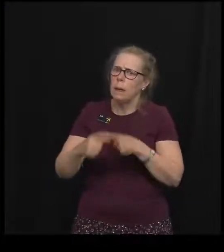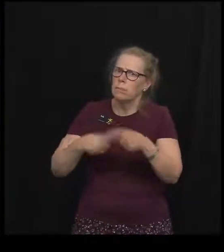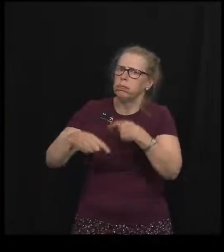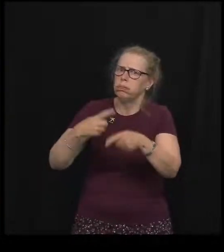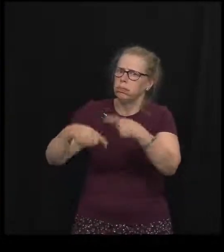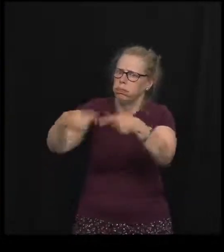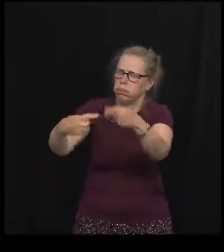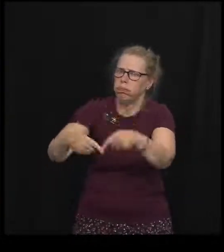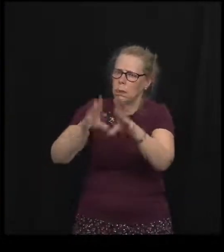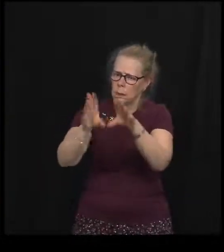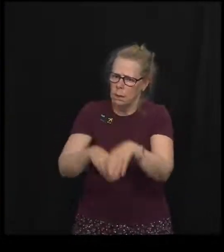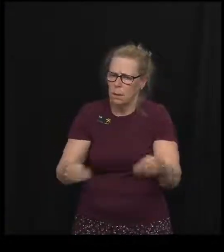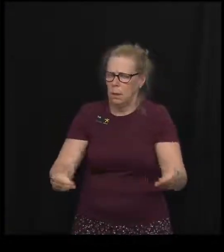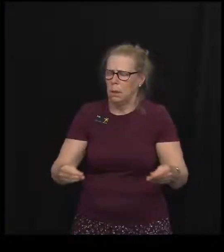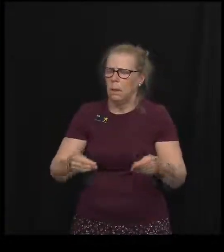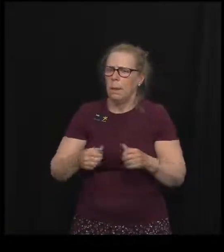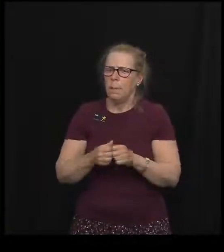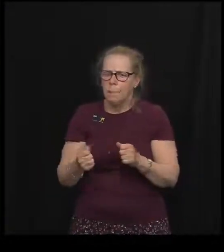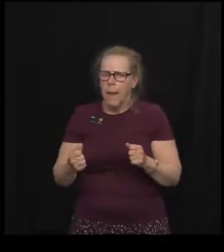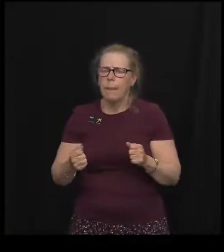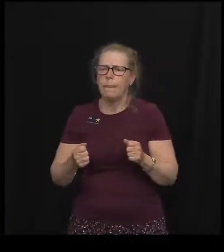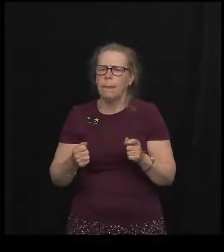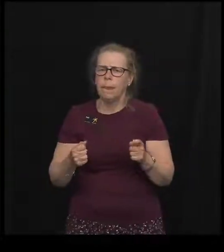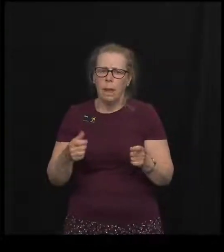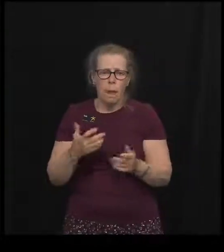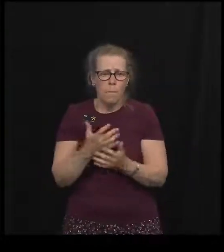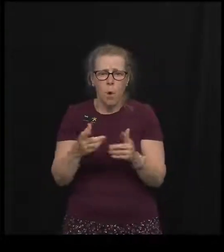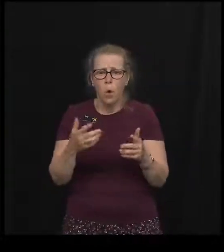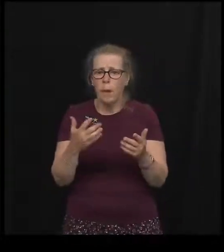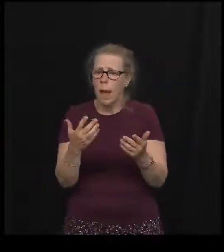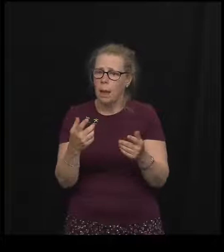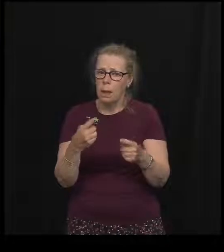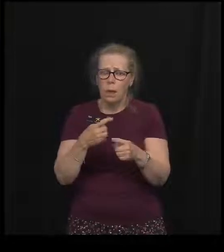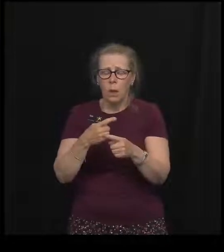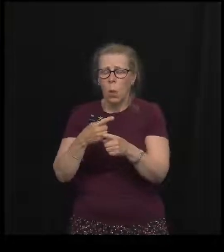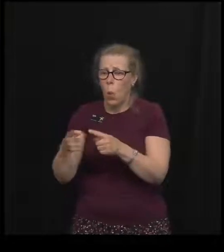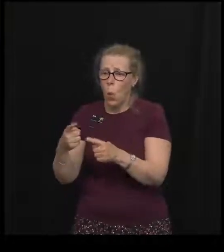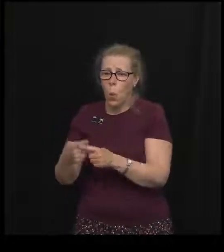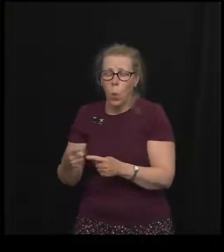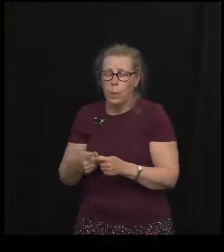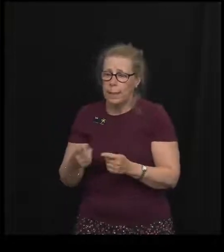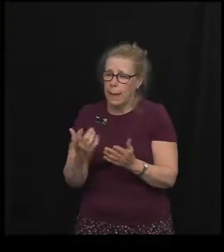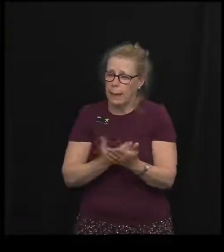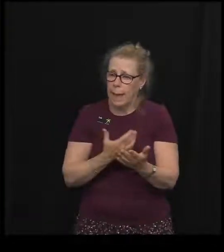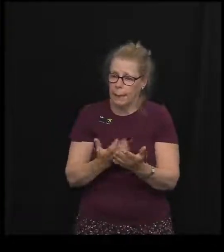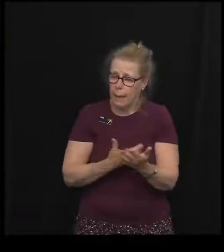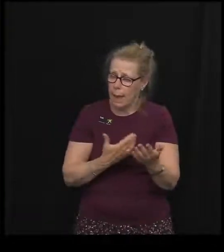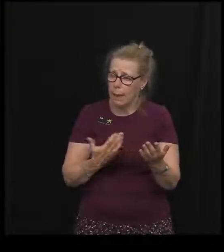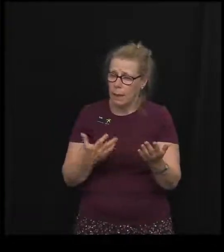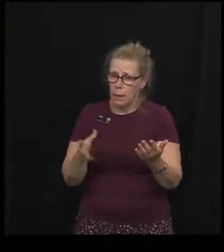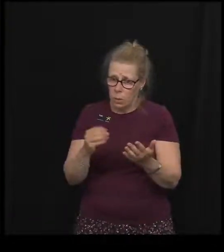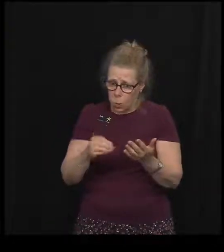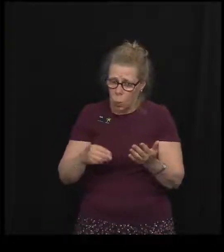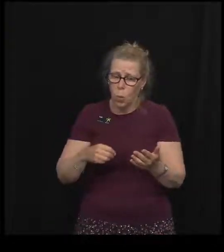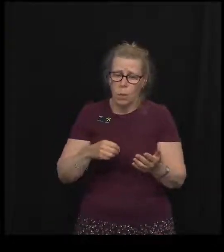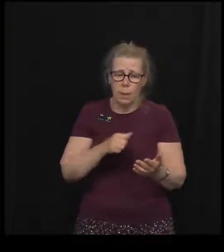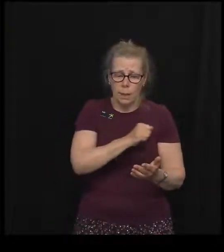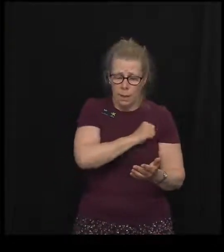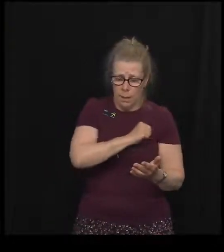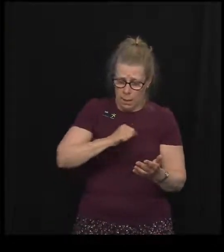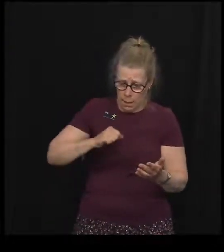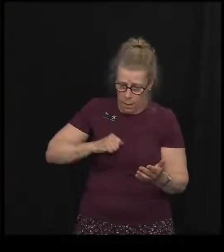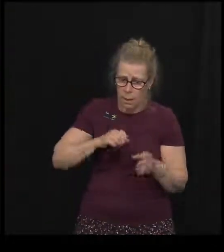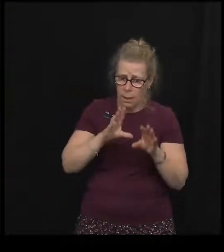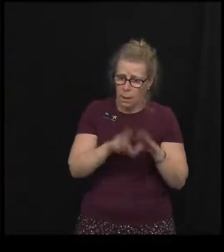not happening. And why? In many of the countries we work in, they're servicing their debts, right? 15, 20% of a government's